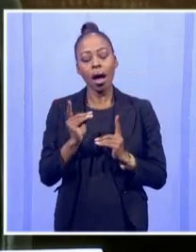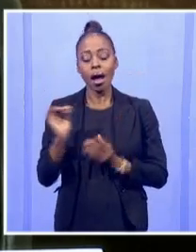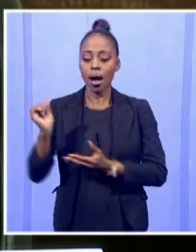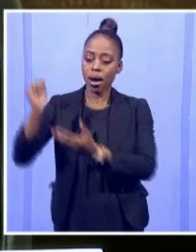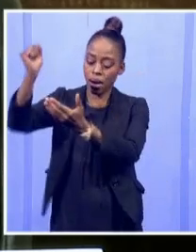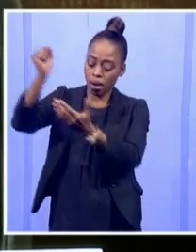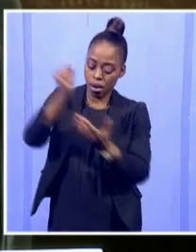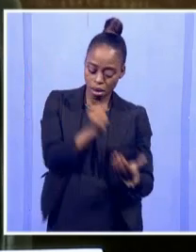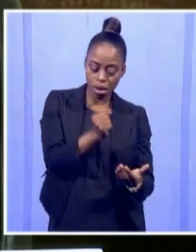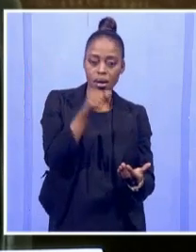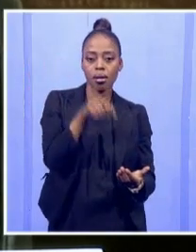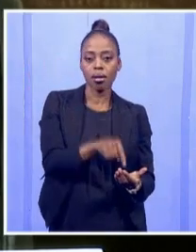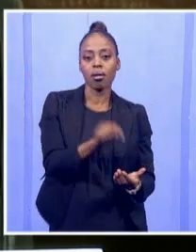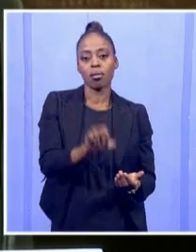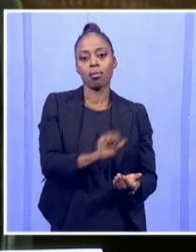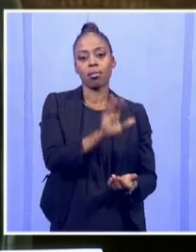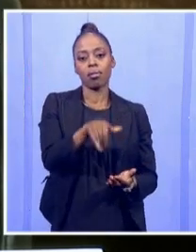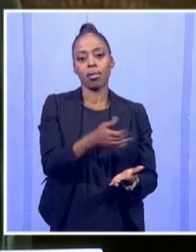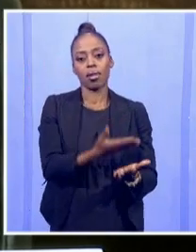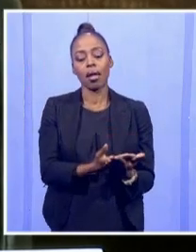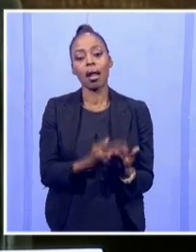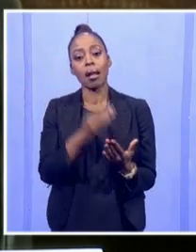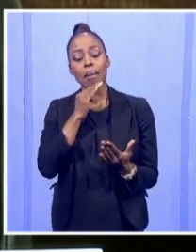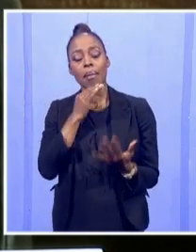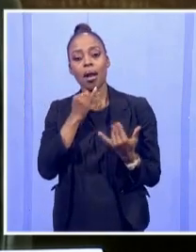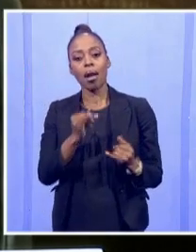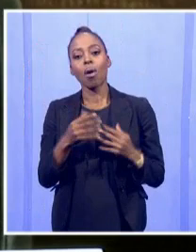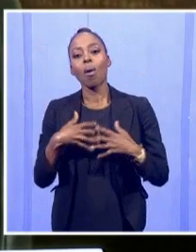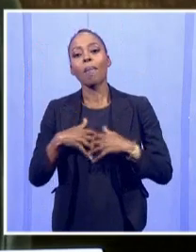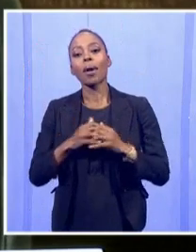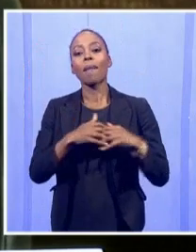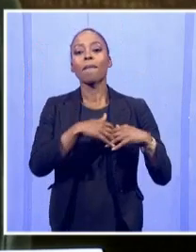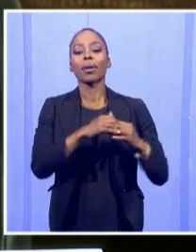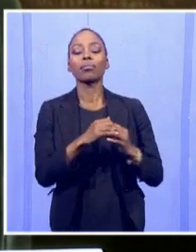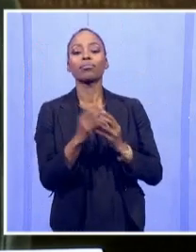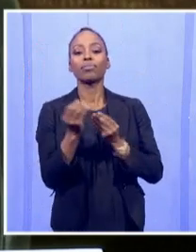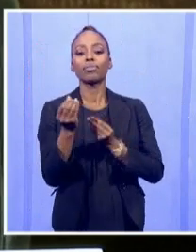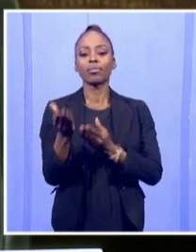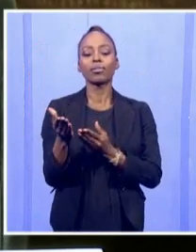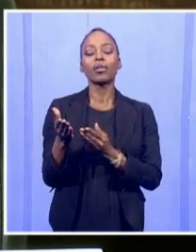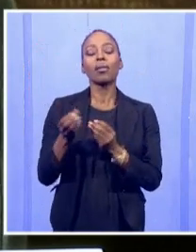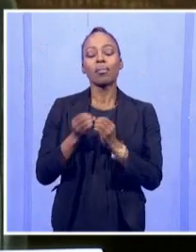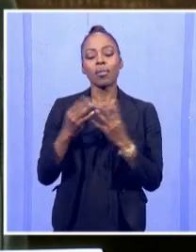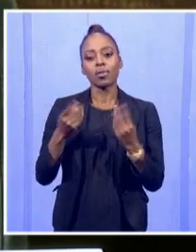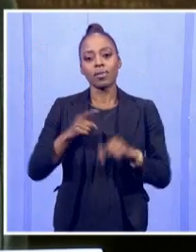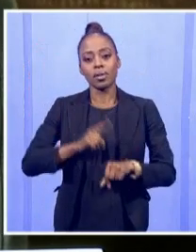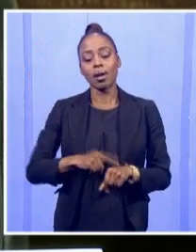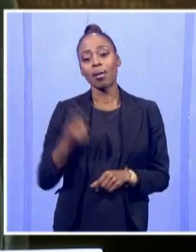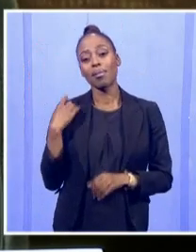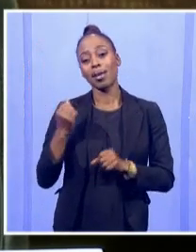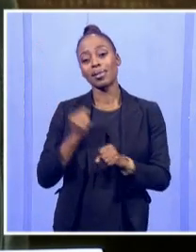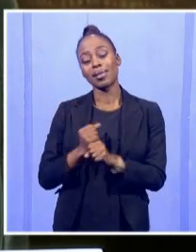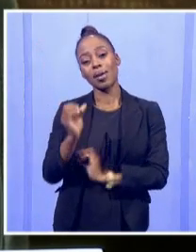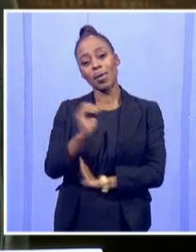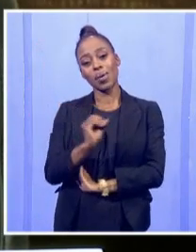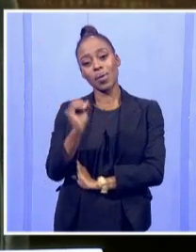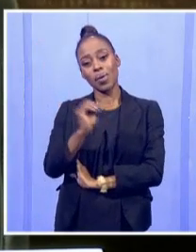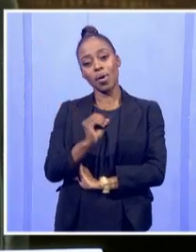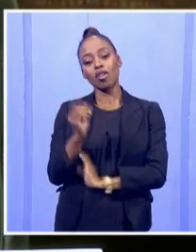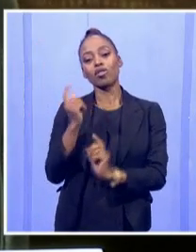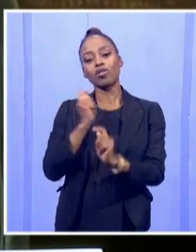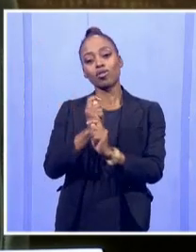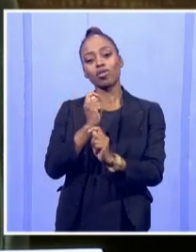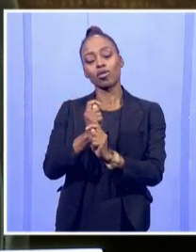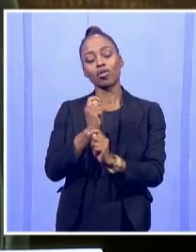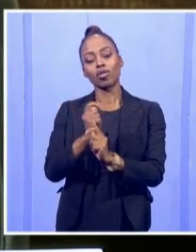South Africa, and we've opened a major supplier park. Last October, we launched the new Toyota Corolla